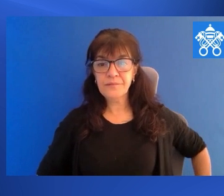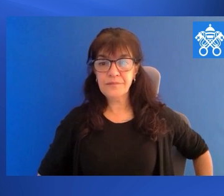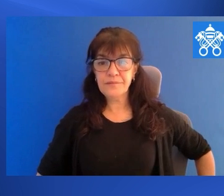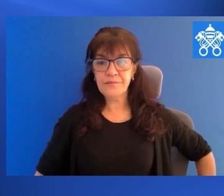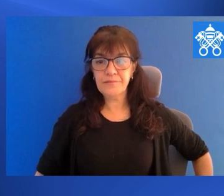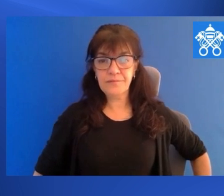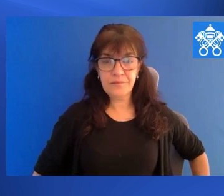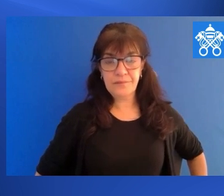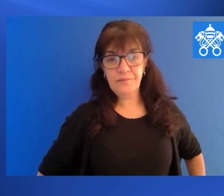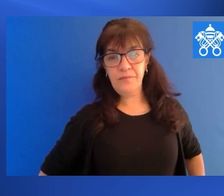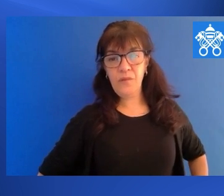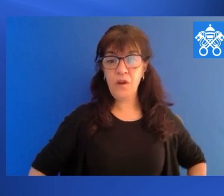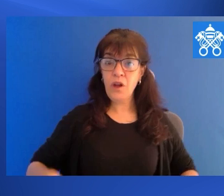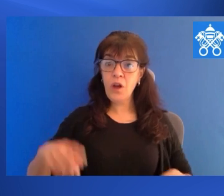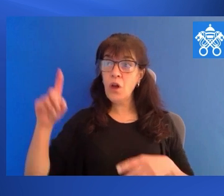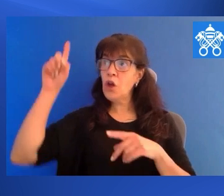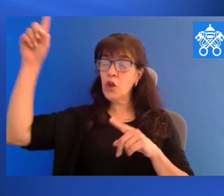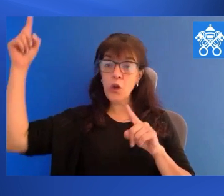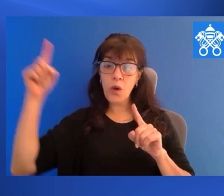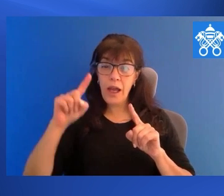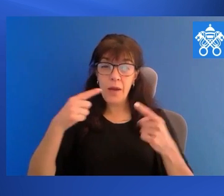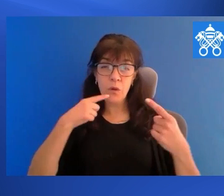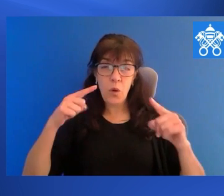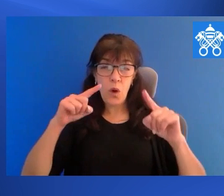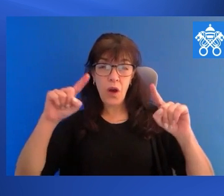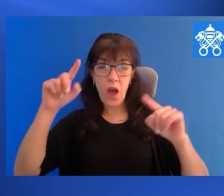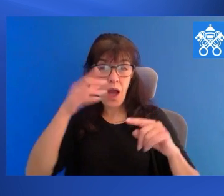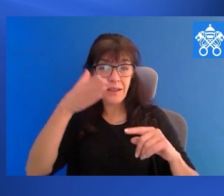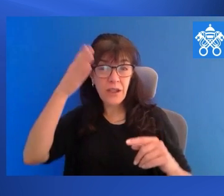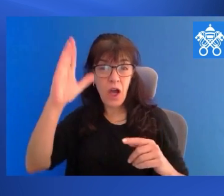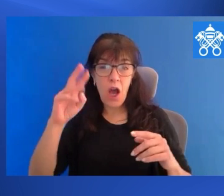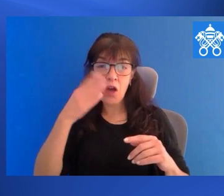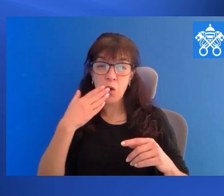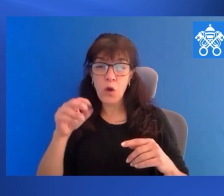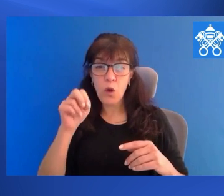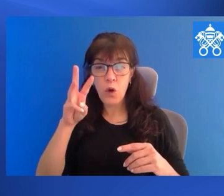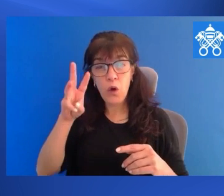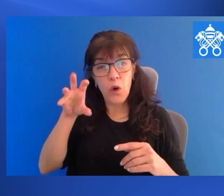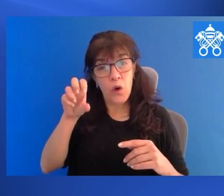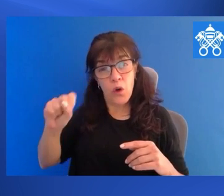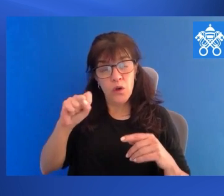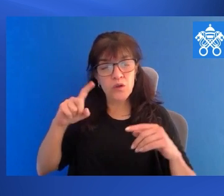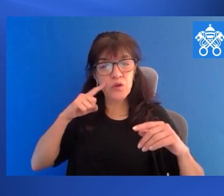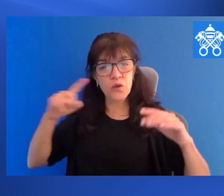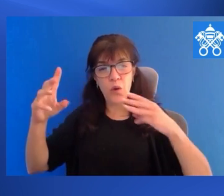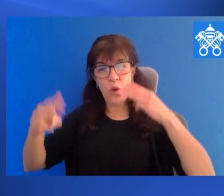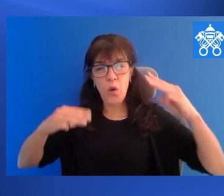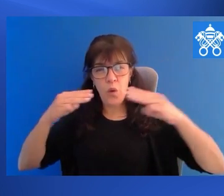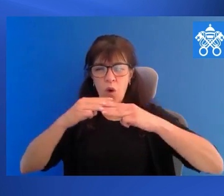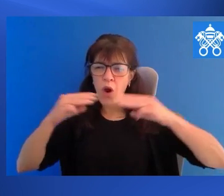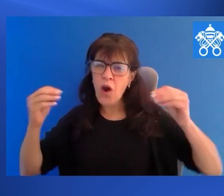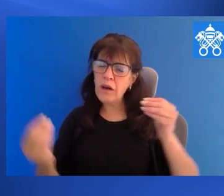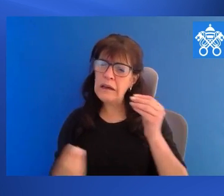moltiplica gli araldi e di. You came to announce God's good news to the world. Increase the number of preachers